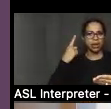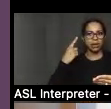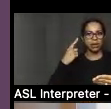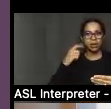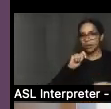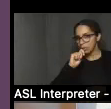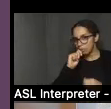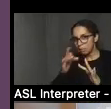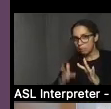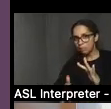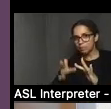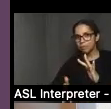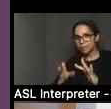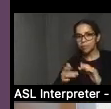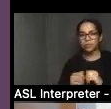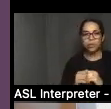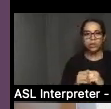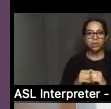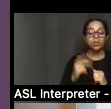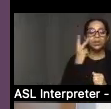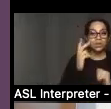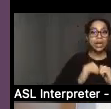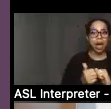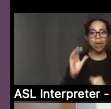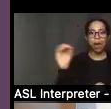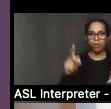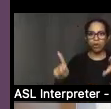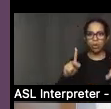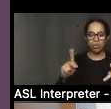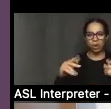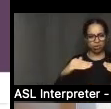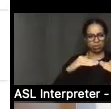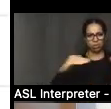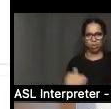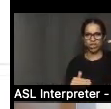across Colorado are proportionally impacted by these different affordability issues.